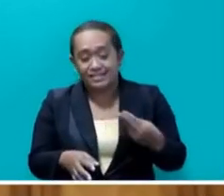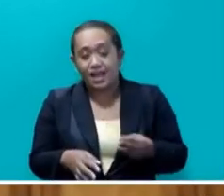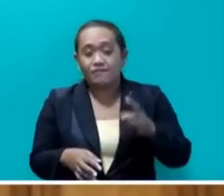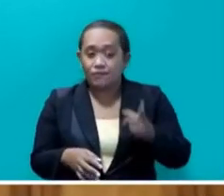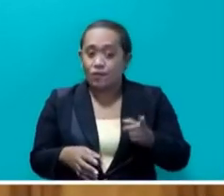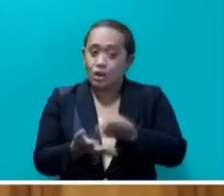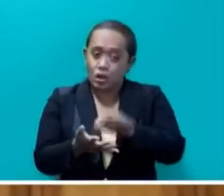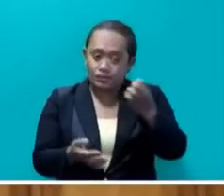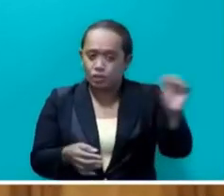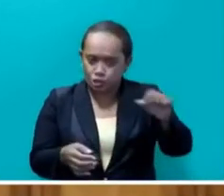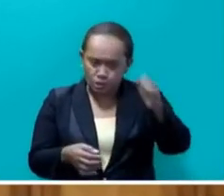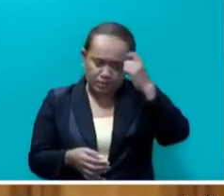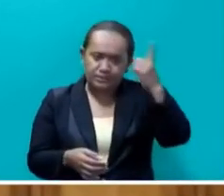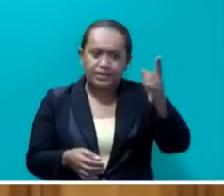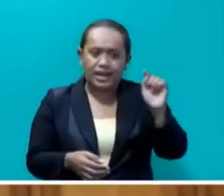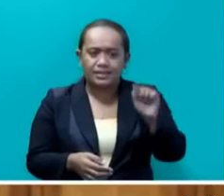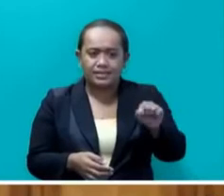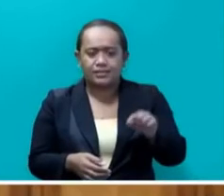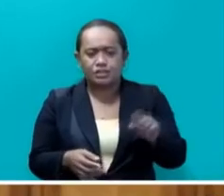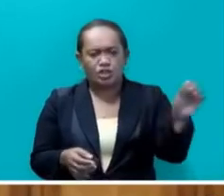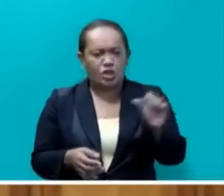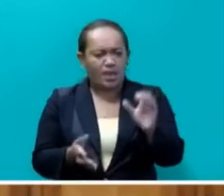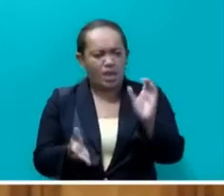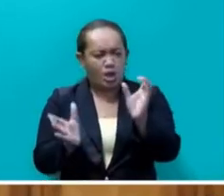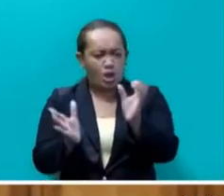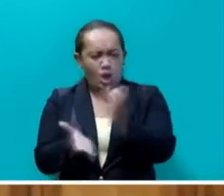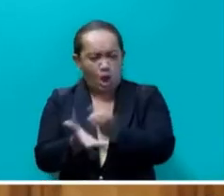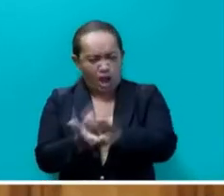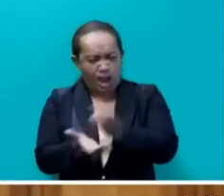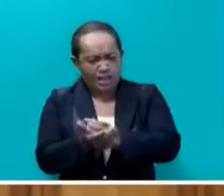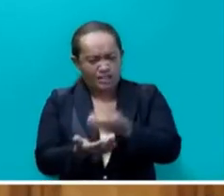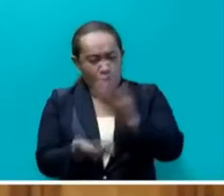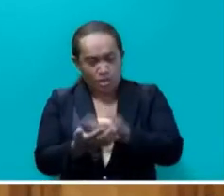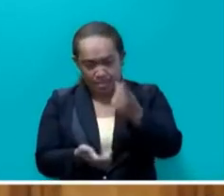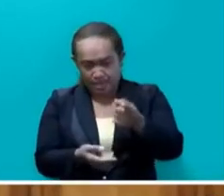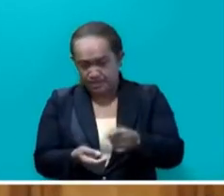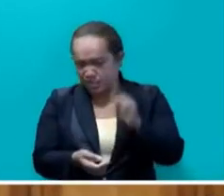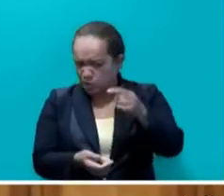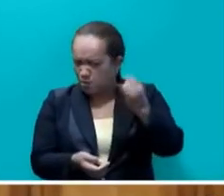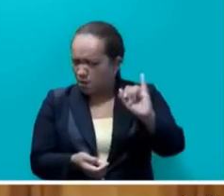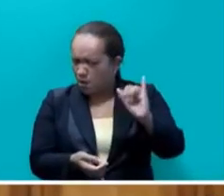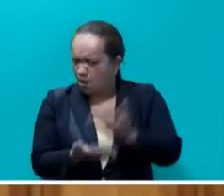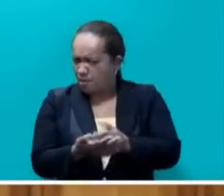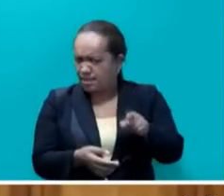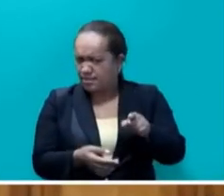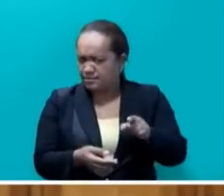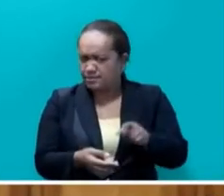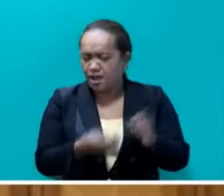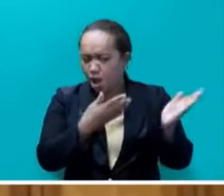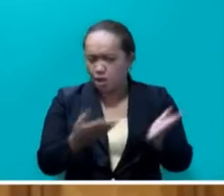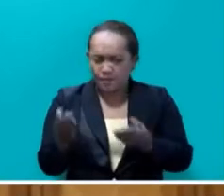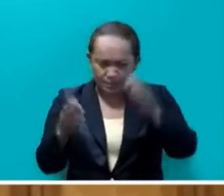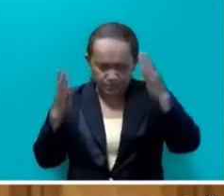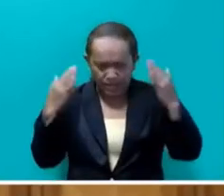on that. He is totally wrong on that one, Honorable Speaker. And